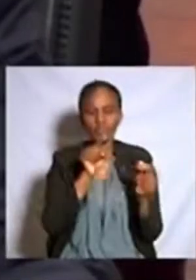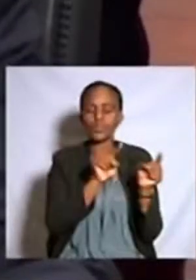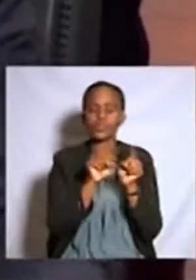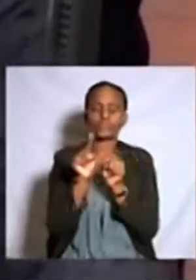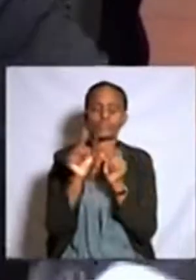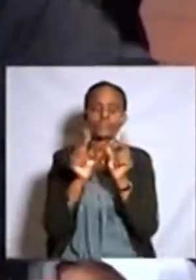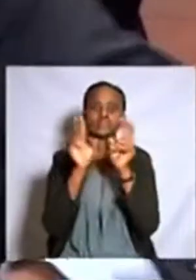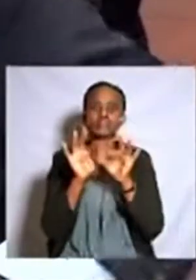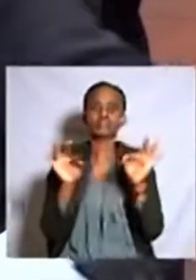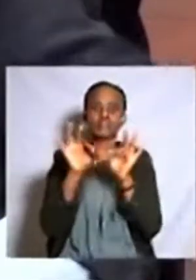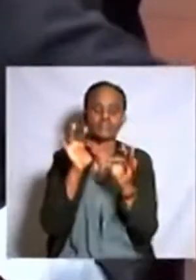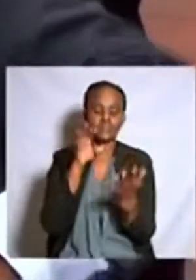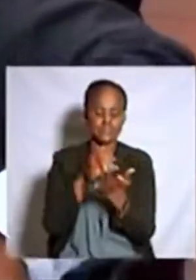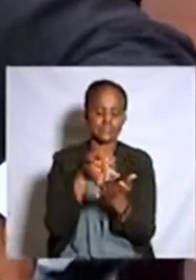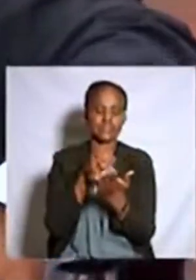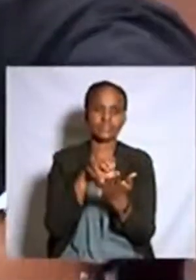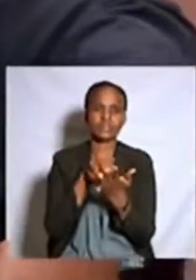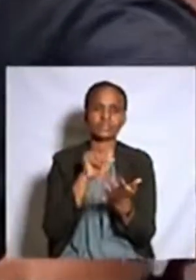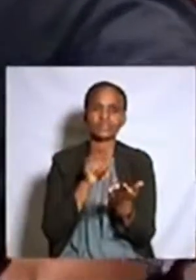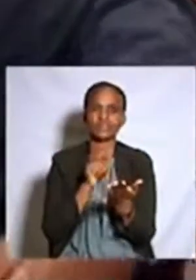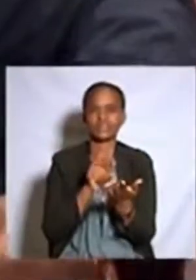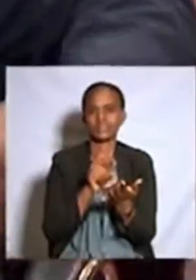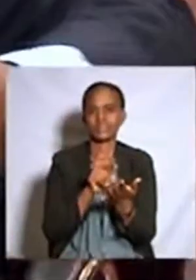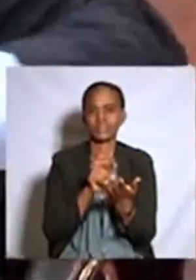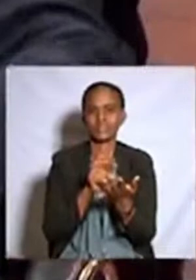like the